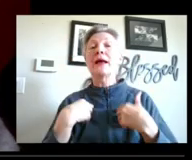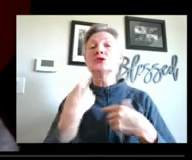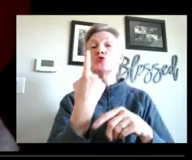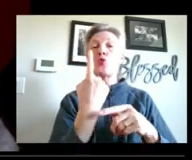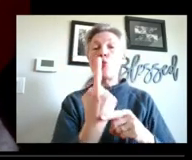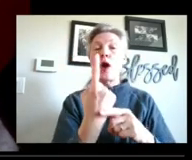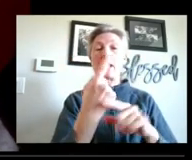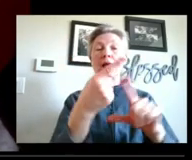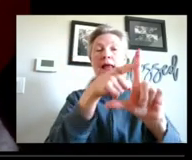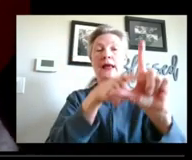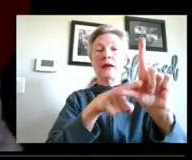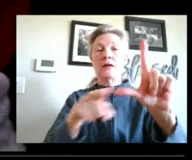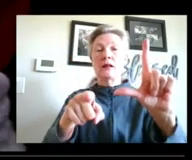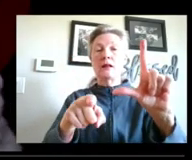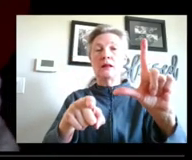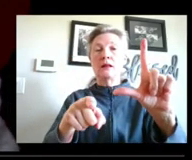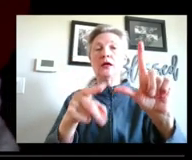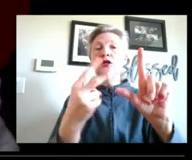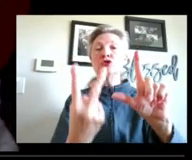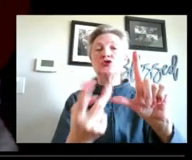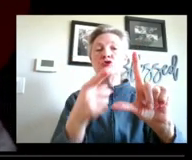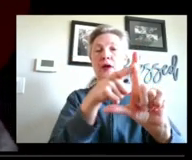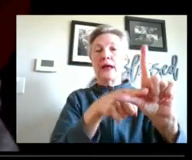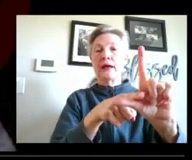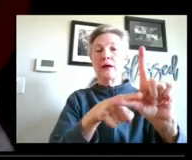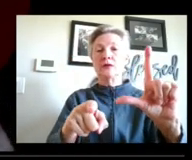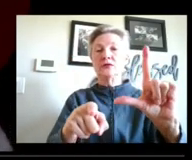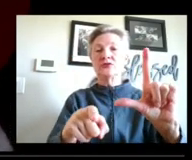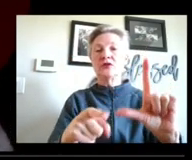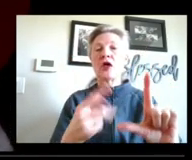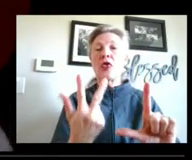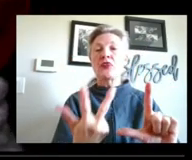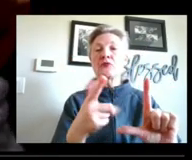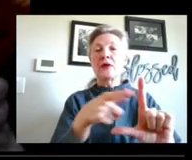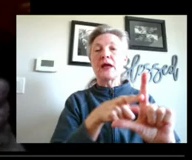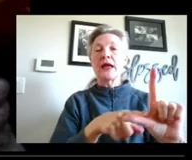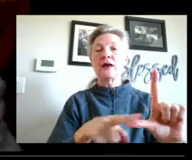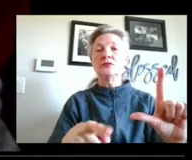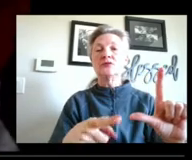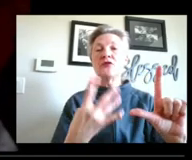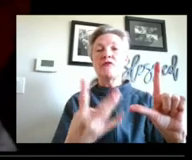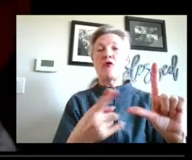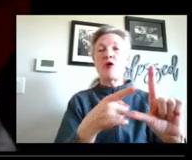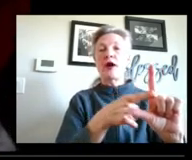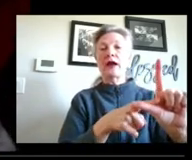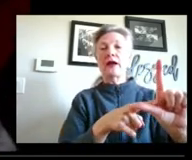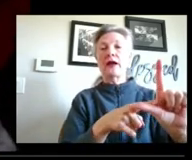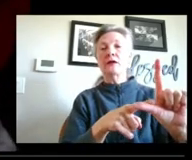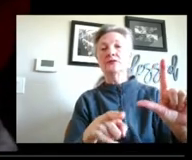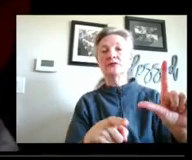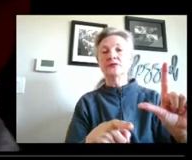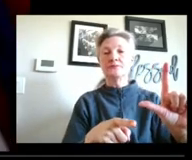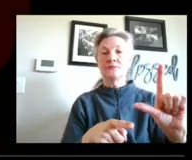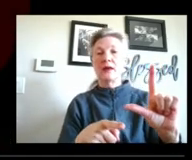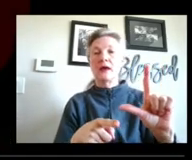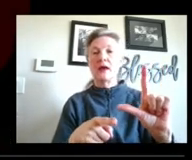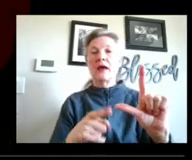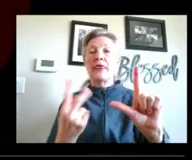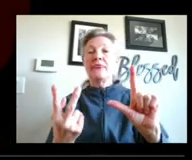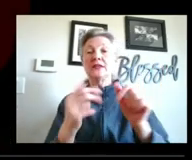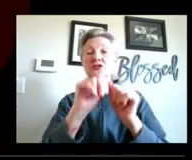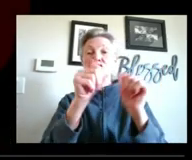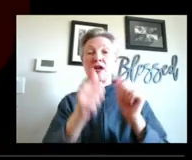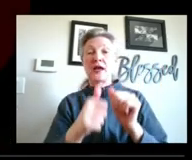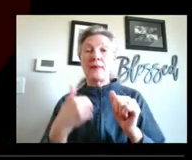angle, two angles, three angles, and four angles. This shape right here